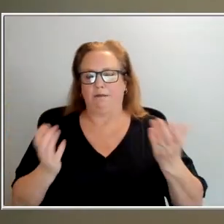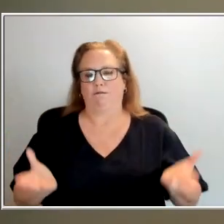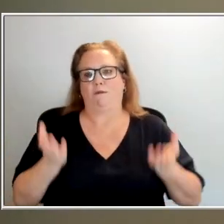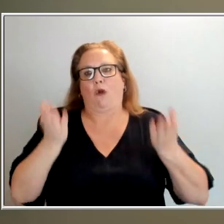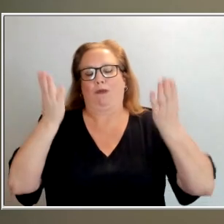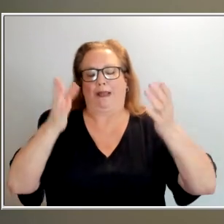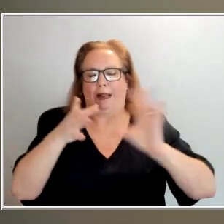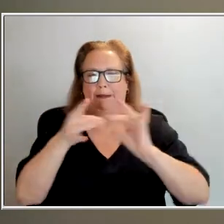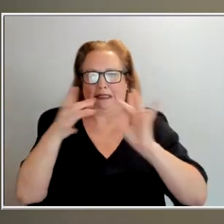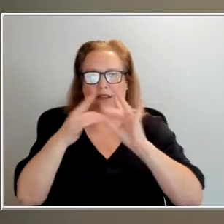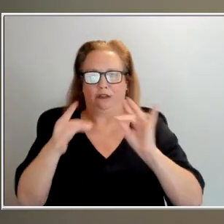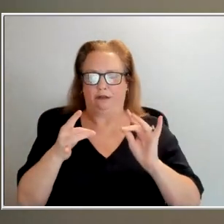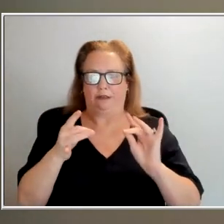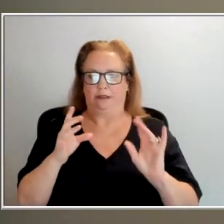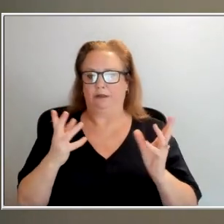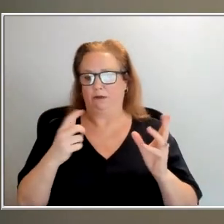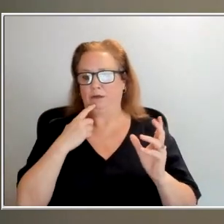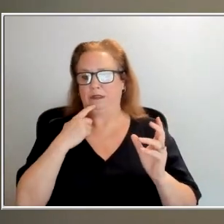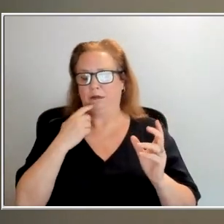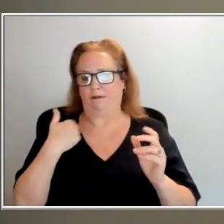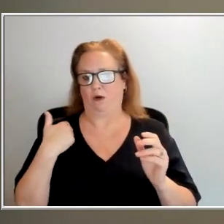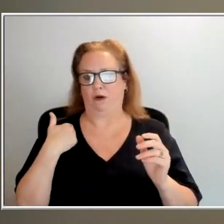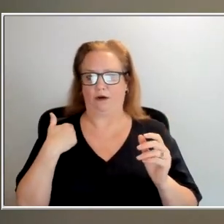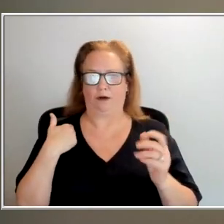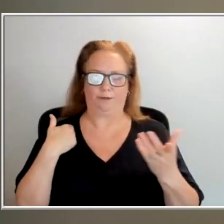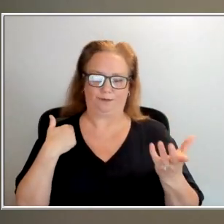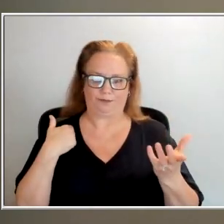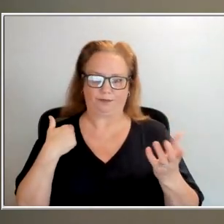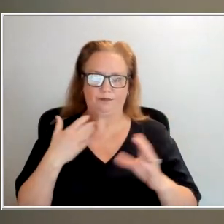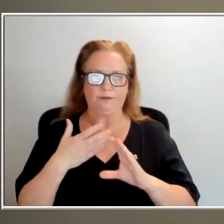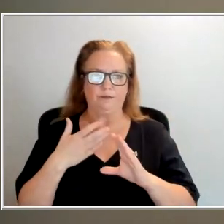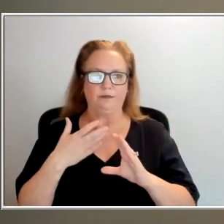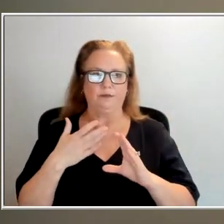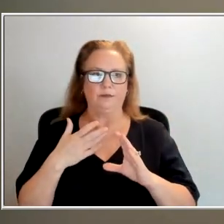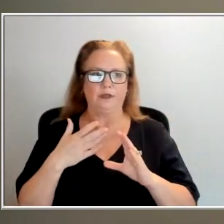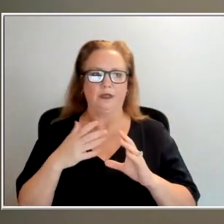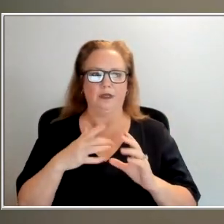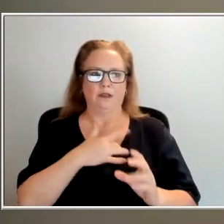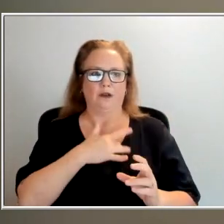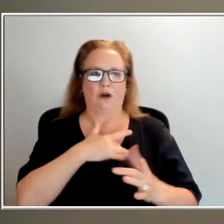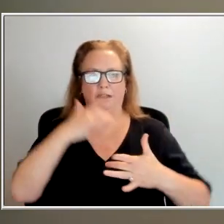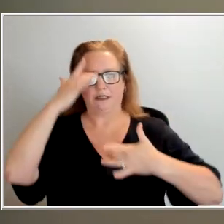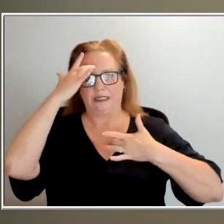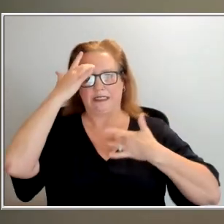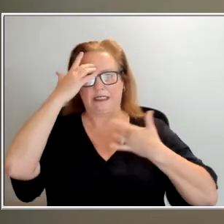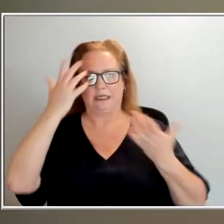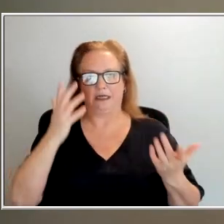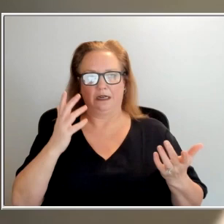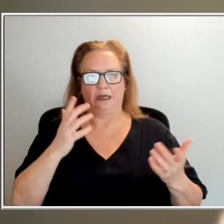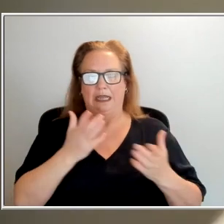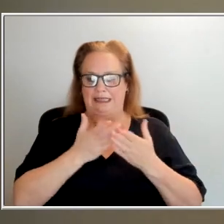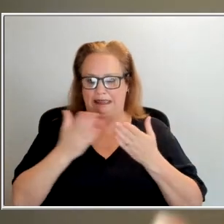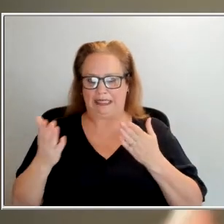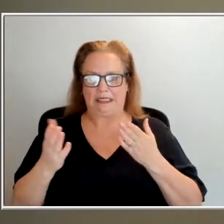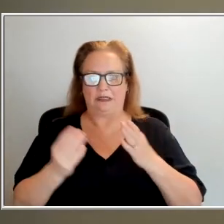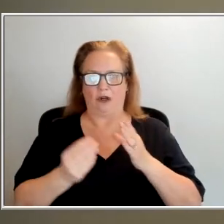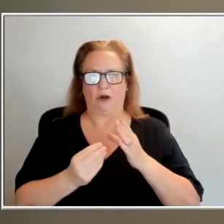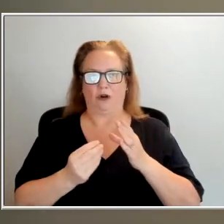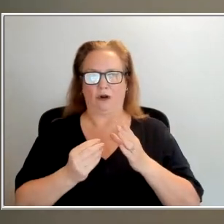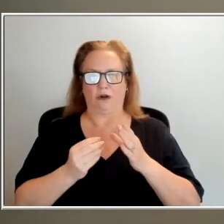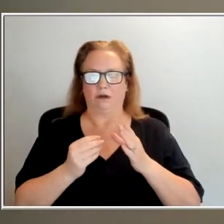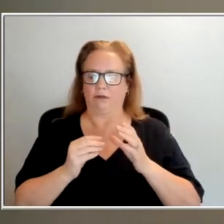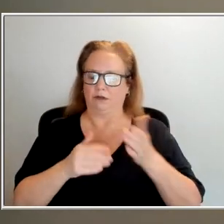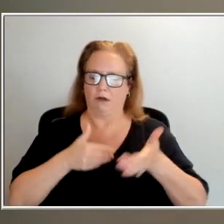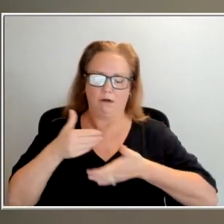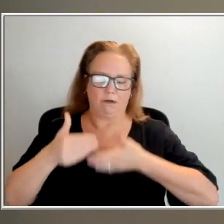message. As we mentioned, even before we came on, and then again through this last talk with cardiovascular disease, things are growing and going at such